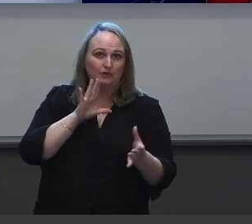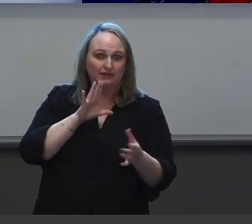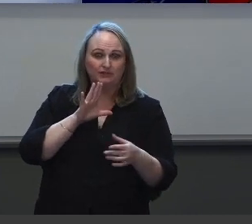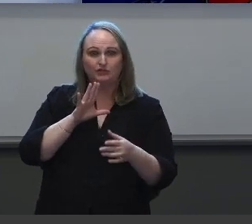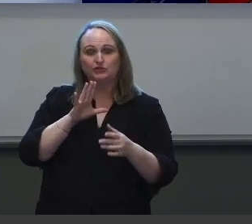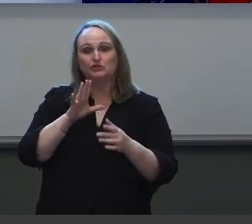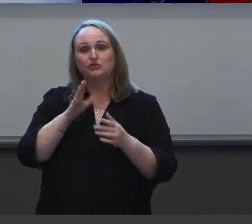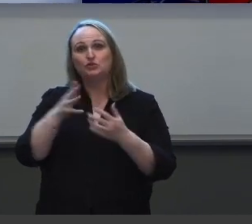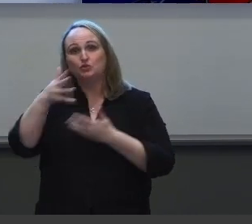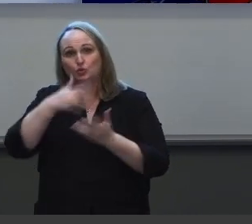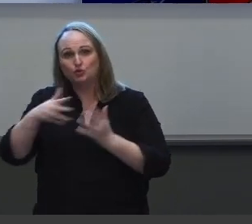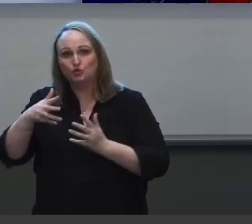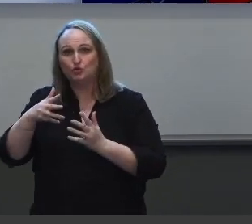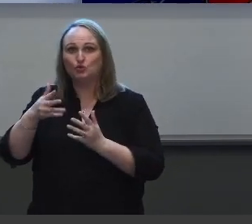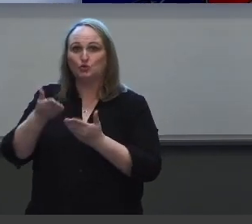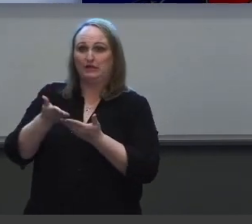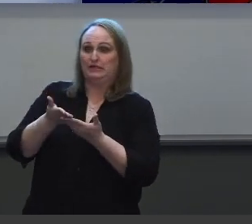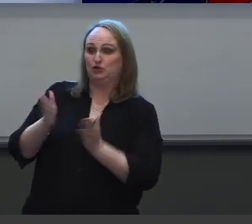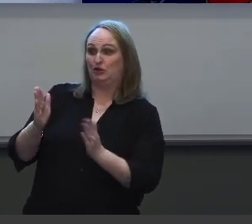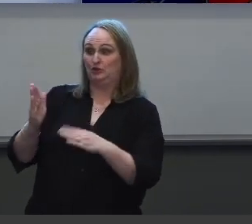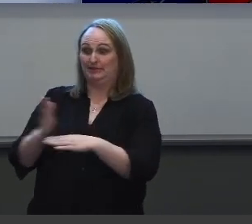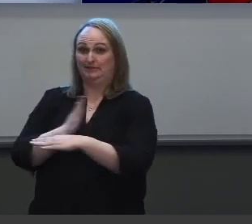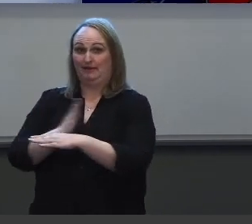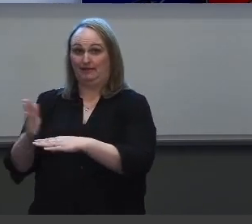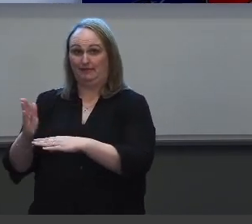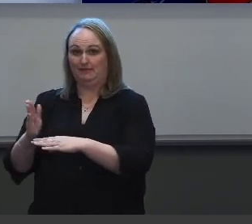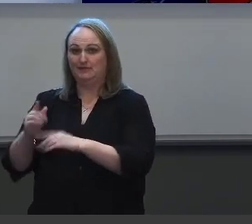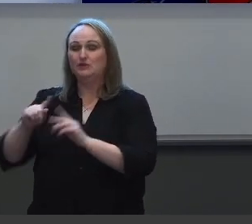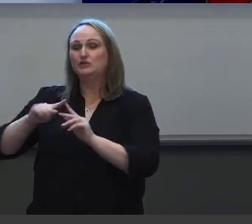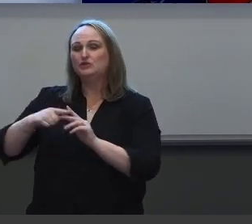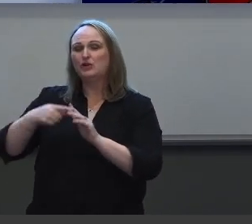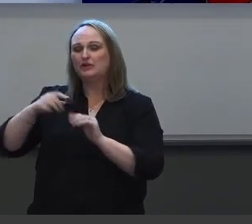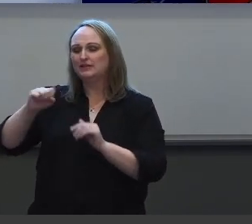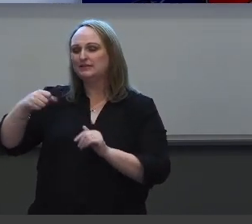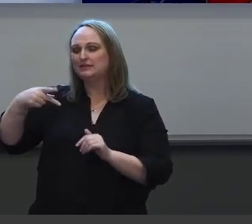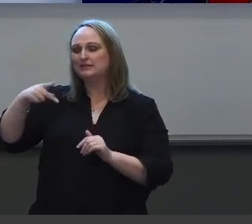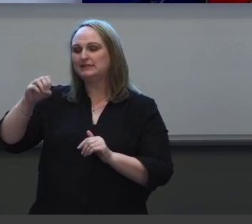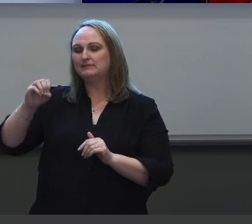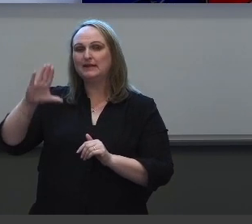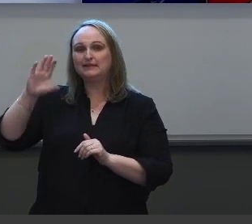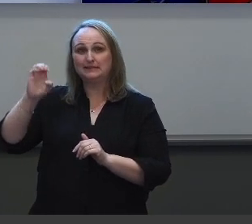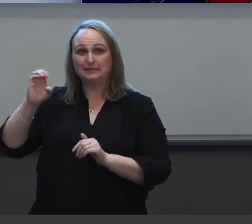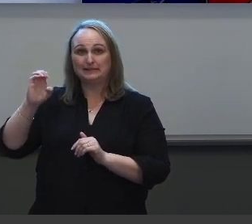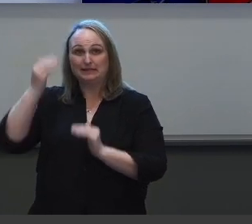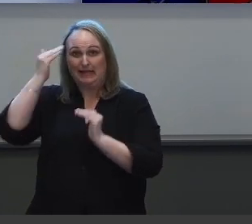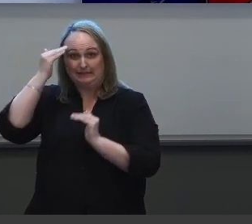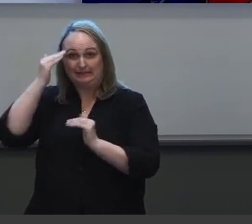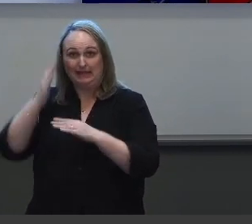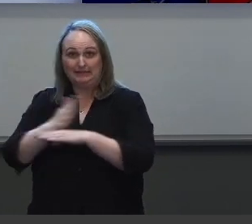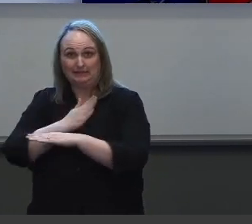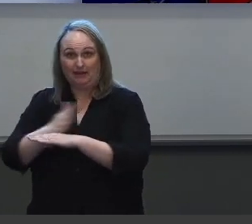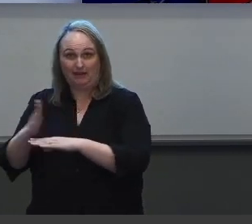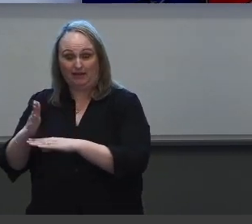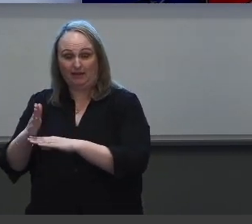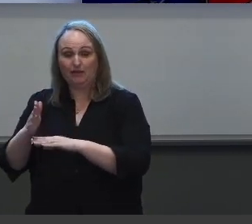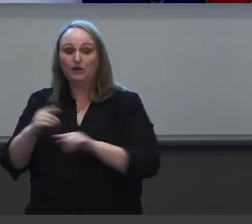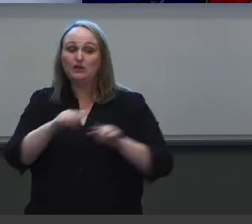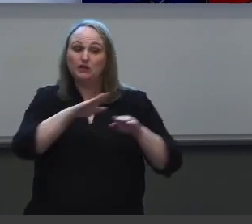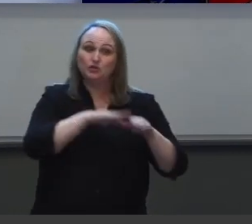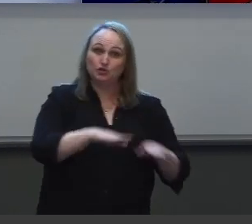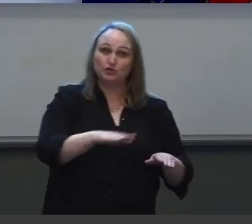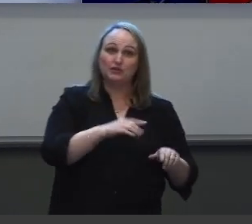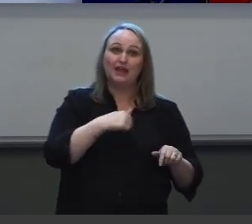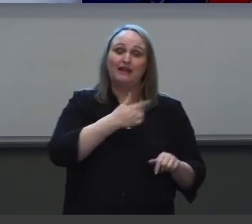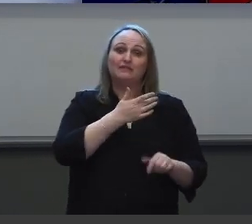anxiety subscales, starting with the Spence Children Anxiety Scale, we see that children that were classified by